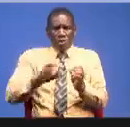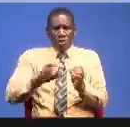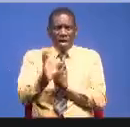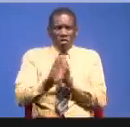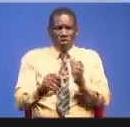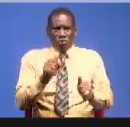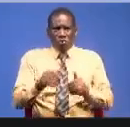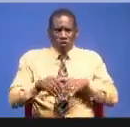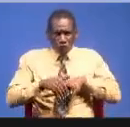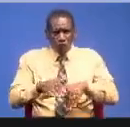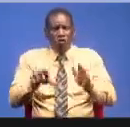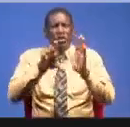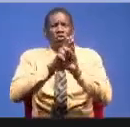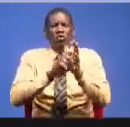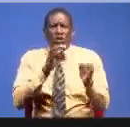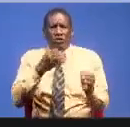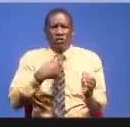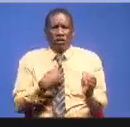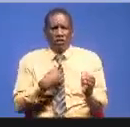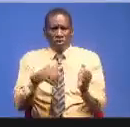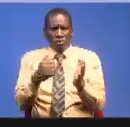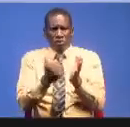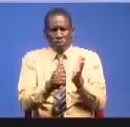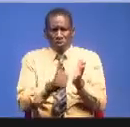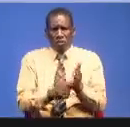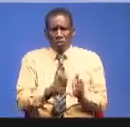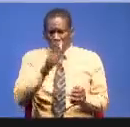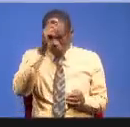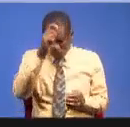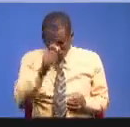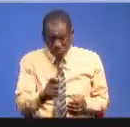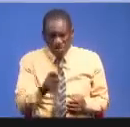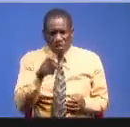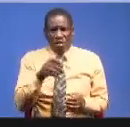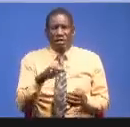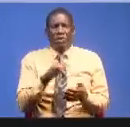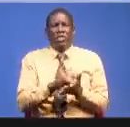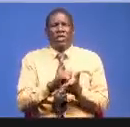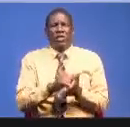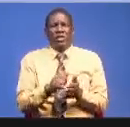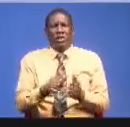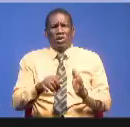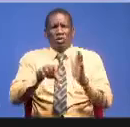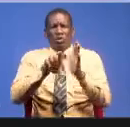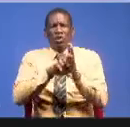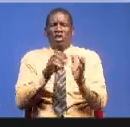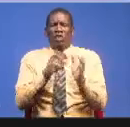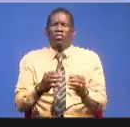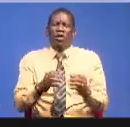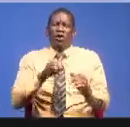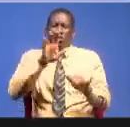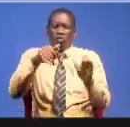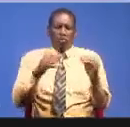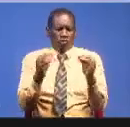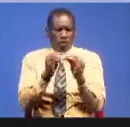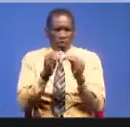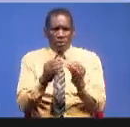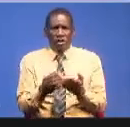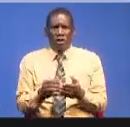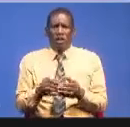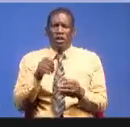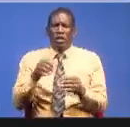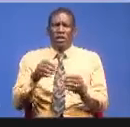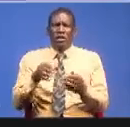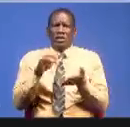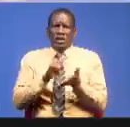by the law. When there is an injunction, you respect the injunction. And when you go for inter-parties hearing, if you